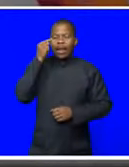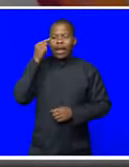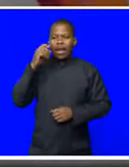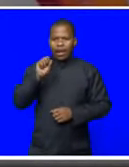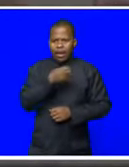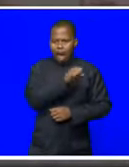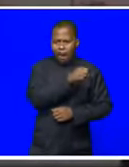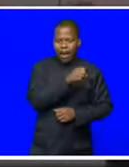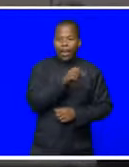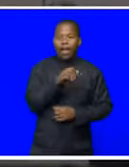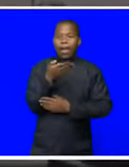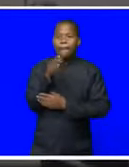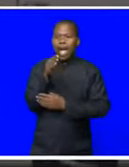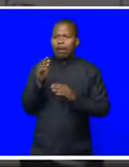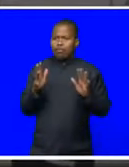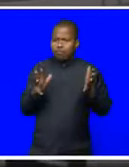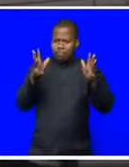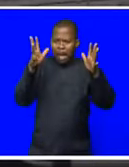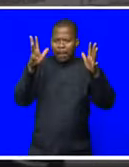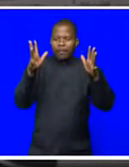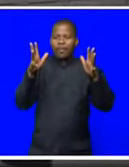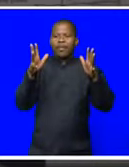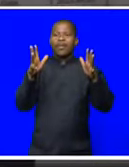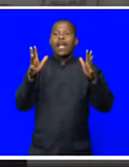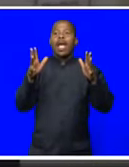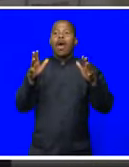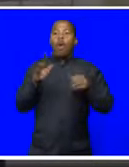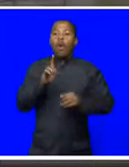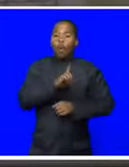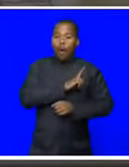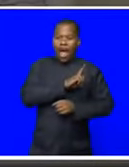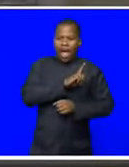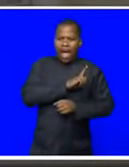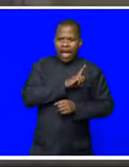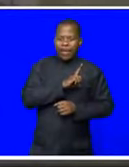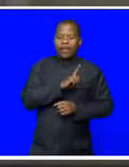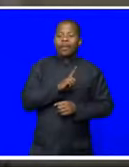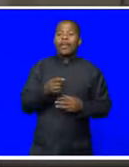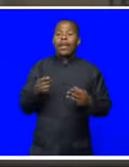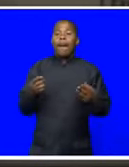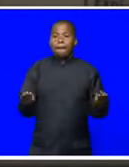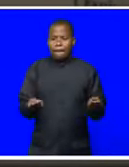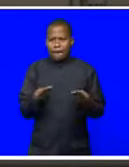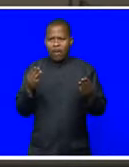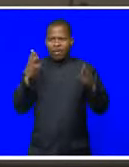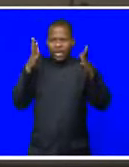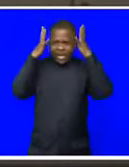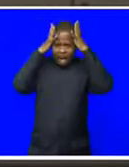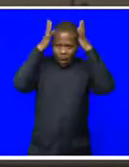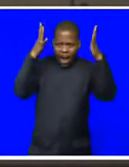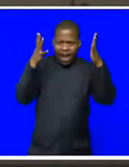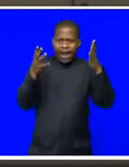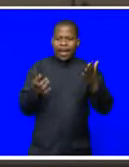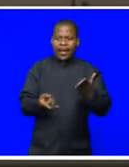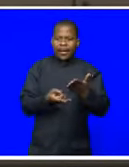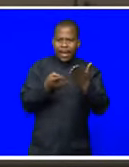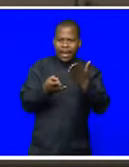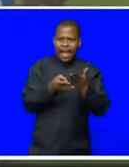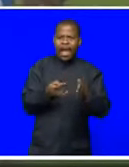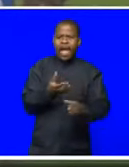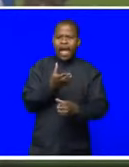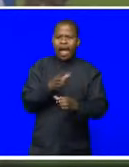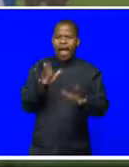for supporting the Taiwanese participation in the activities, mechanisms and meeting of